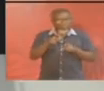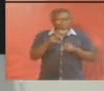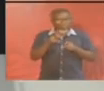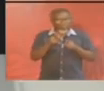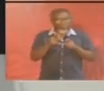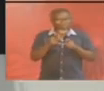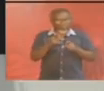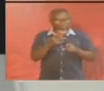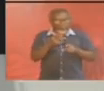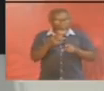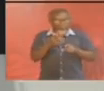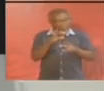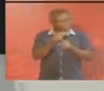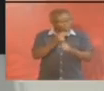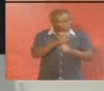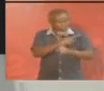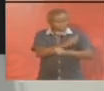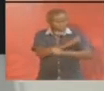showed any signs of